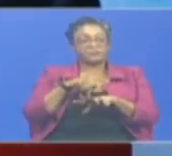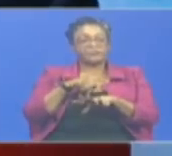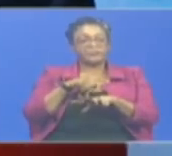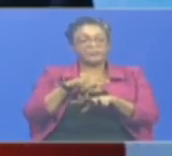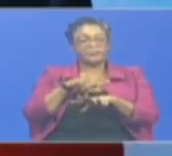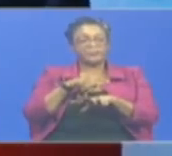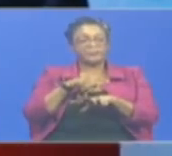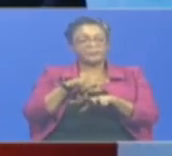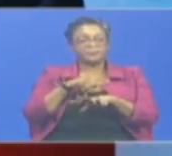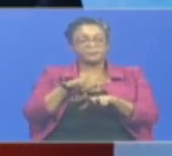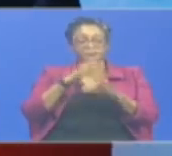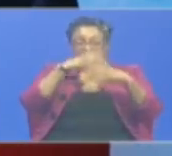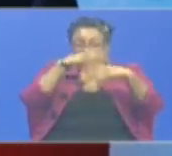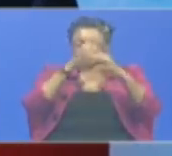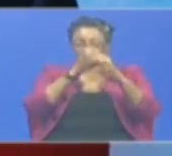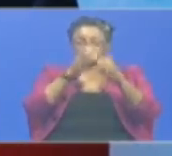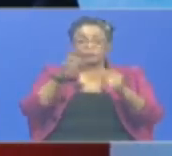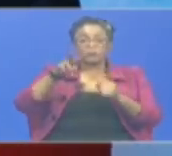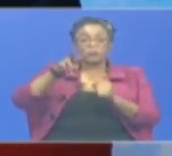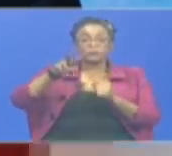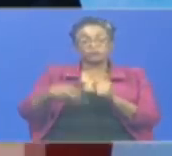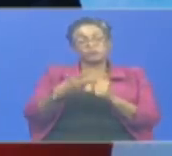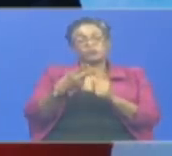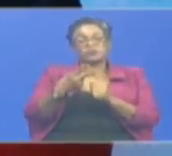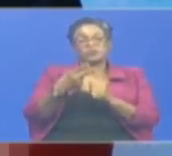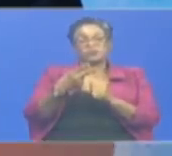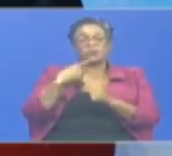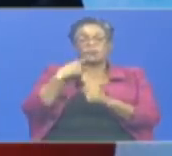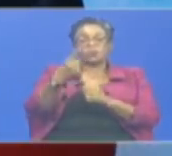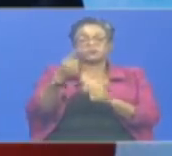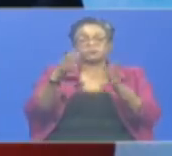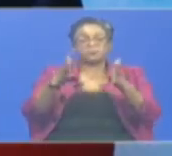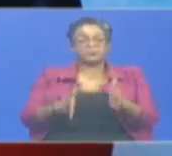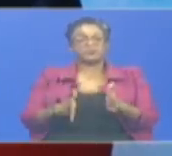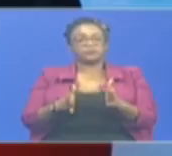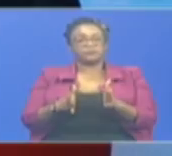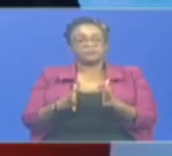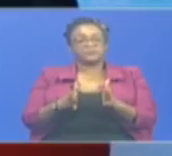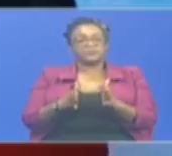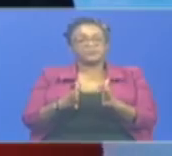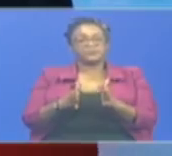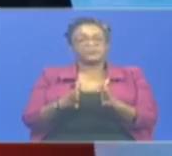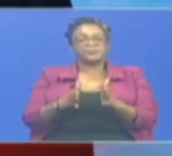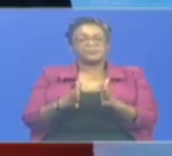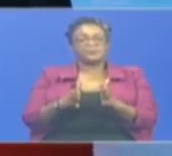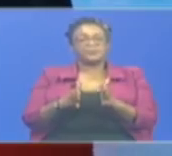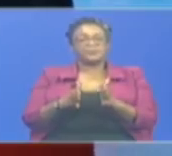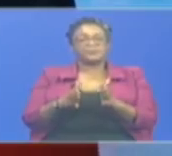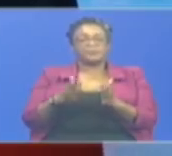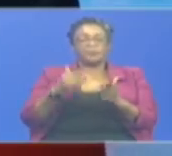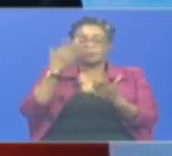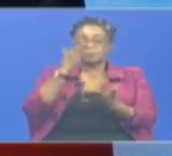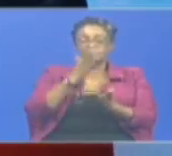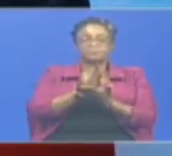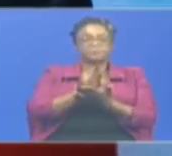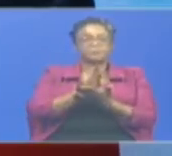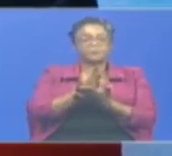we have tested 2,100 persons, and we have confirmed